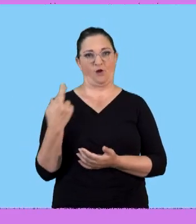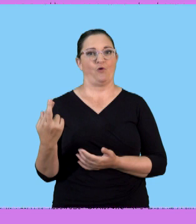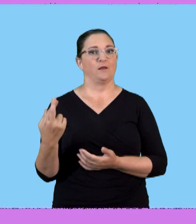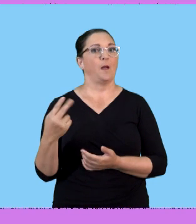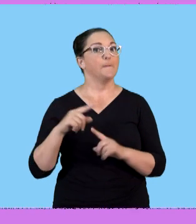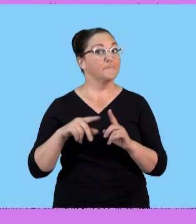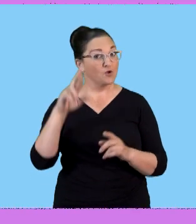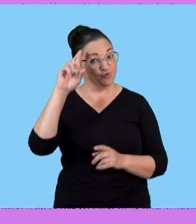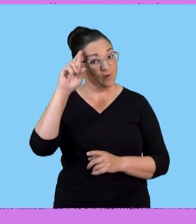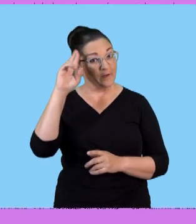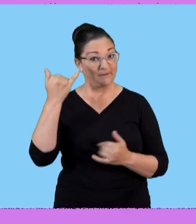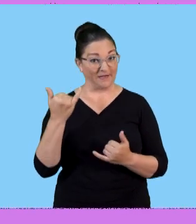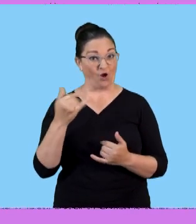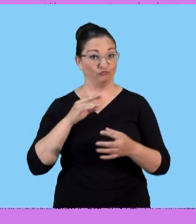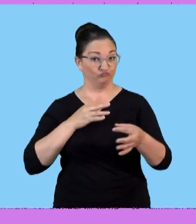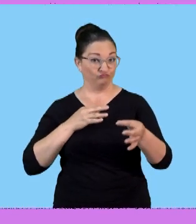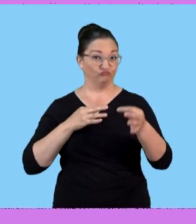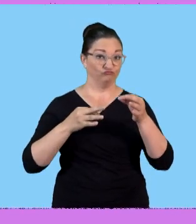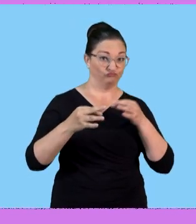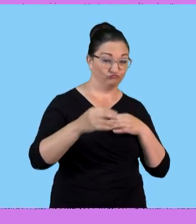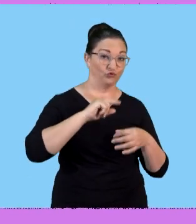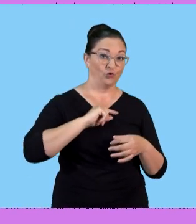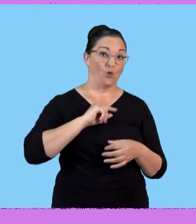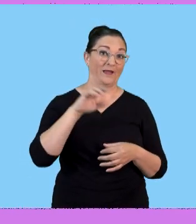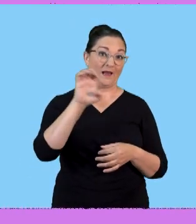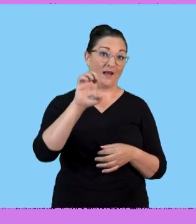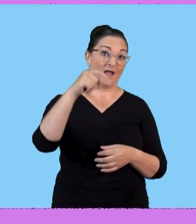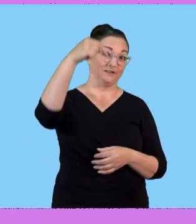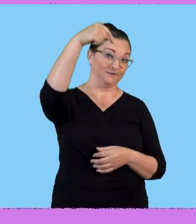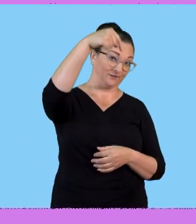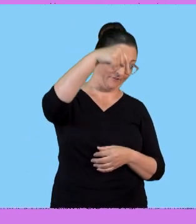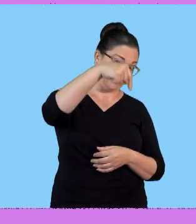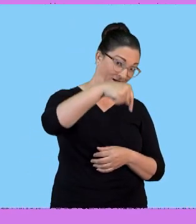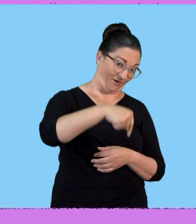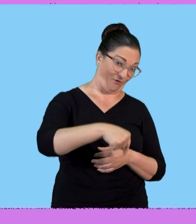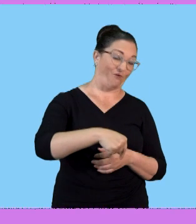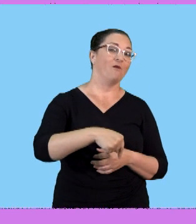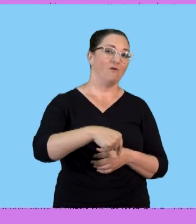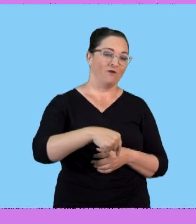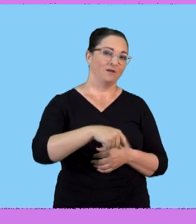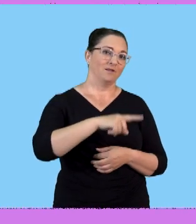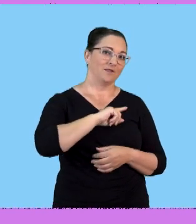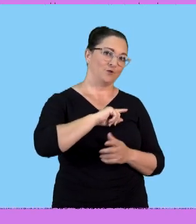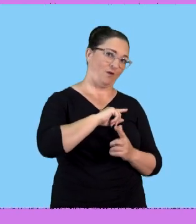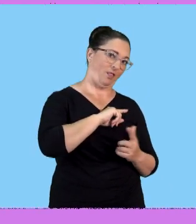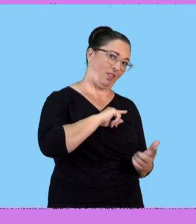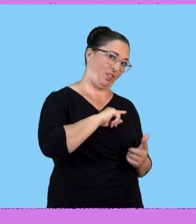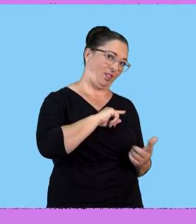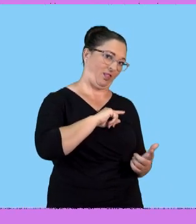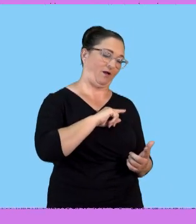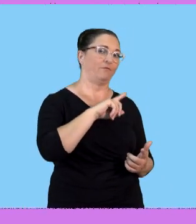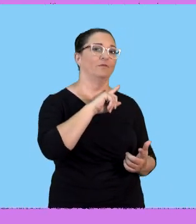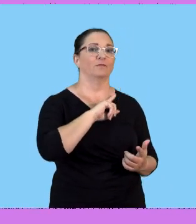but remember now, you must put yourself in Elijah's shoes. He's traveling this way. So therefore, Coffee will be on